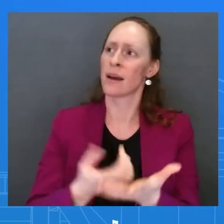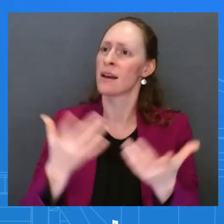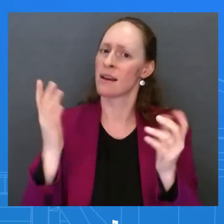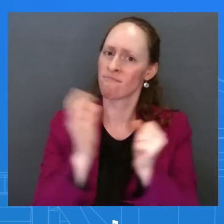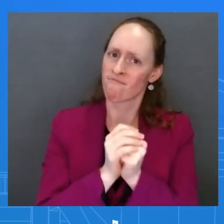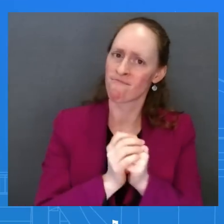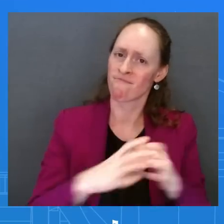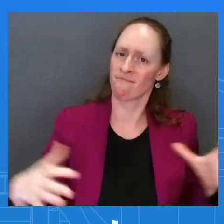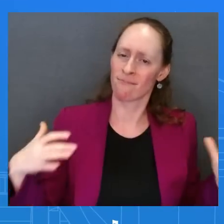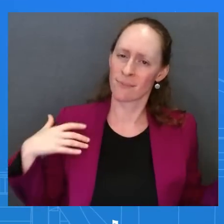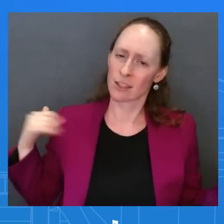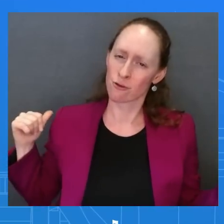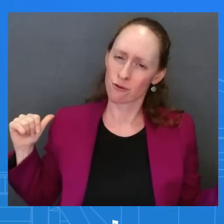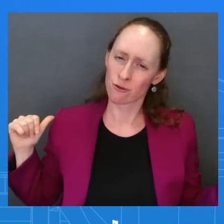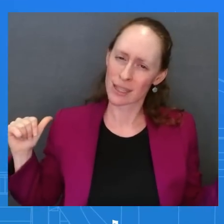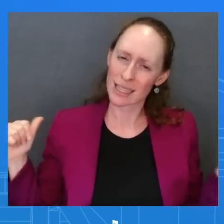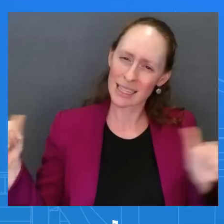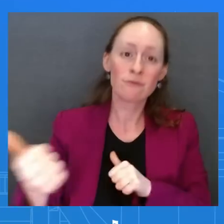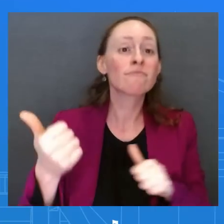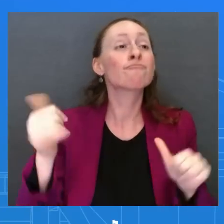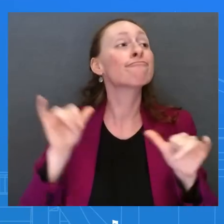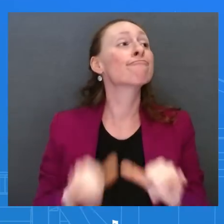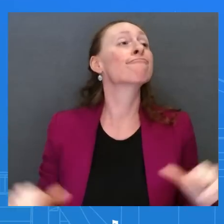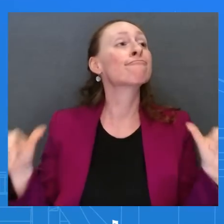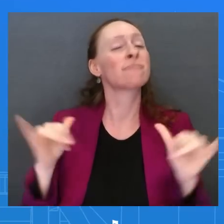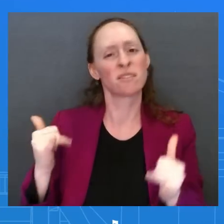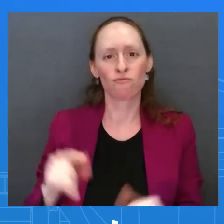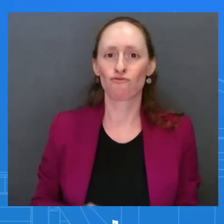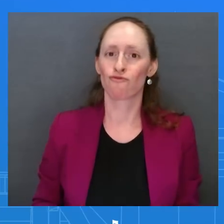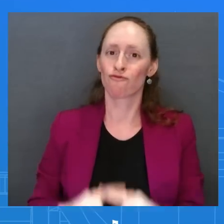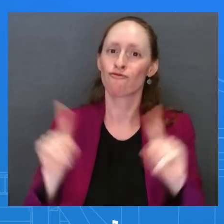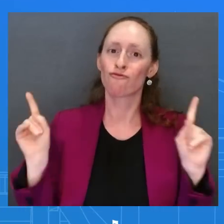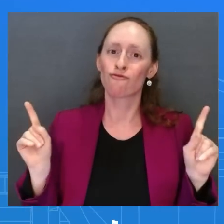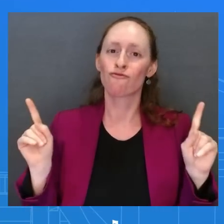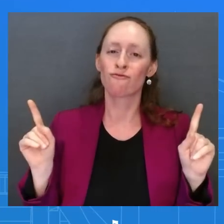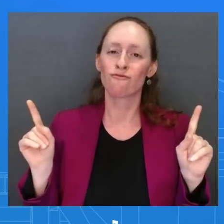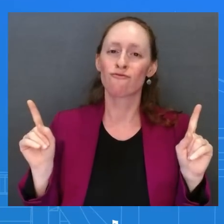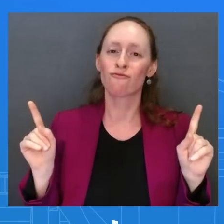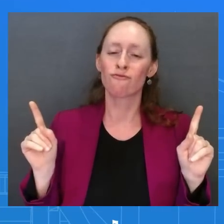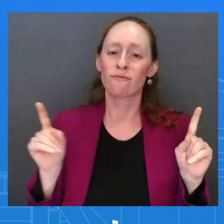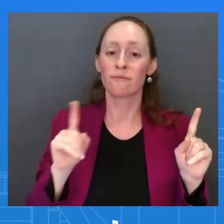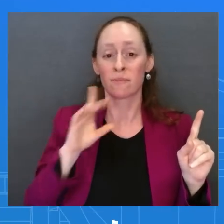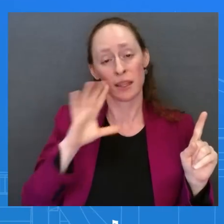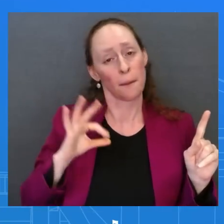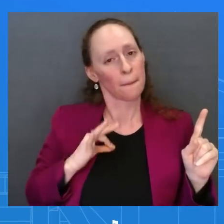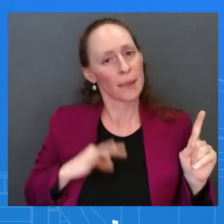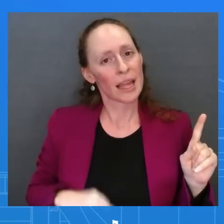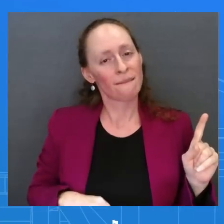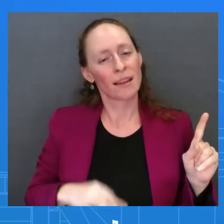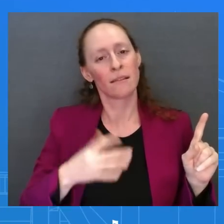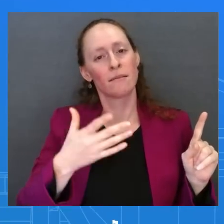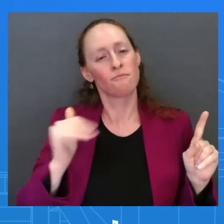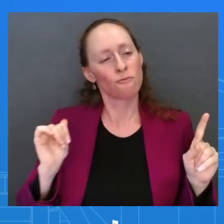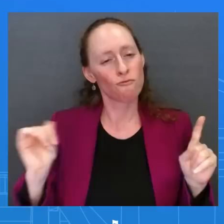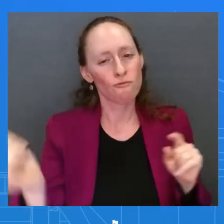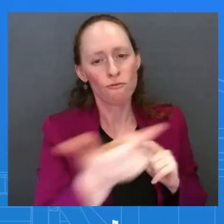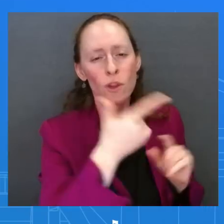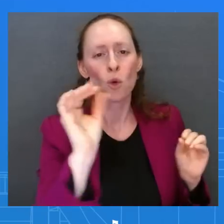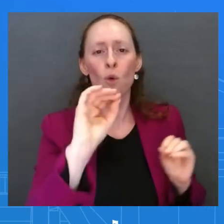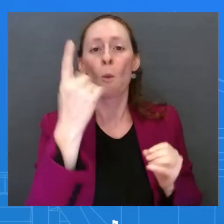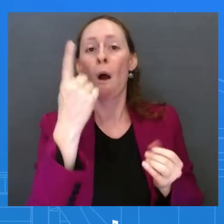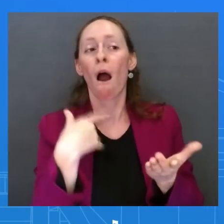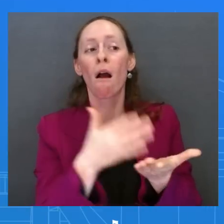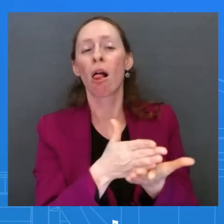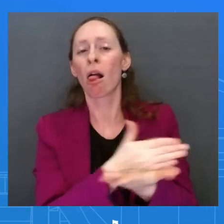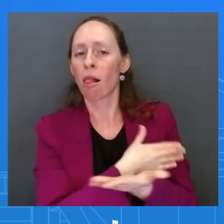better, so that we, again, do not leave anybody behind. And it's not about just blue states. It's about blue states, red states, rural America, urban